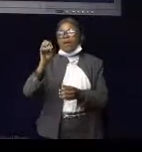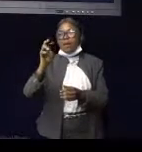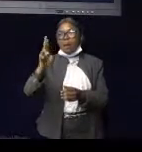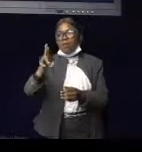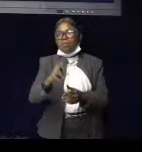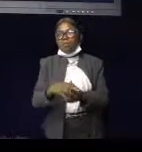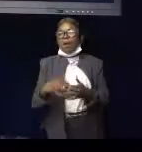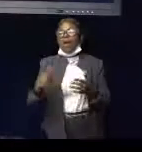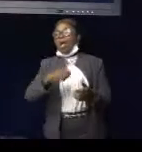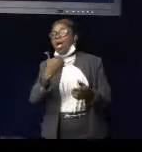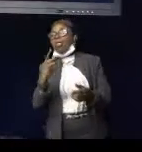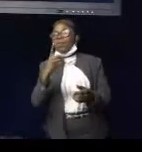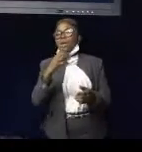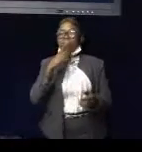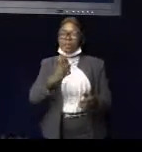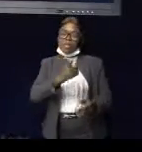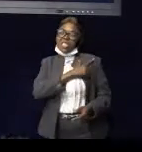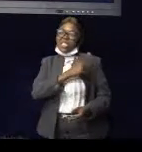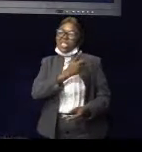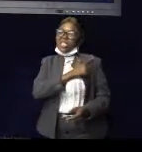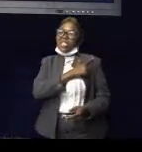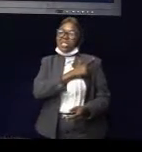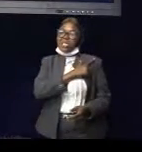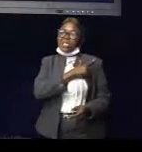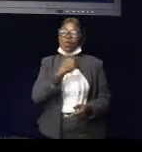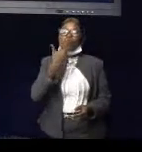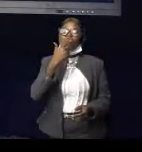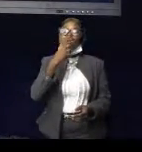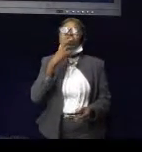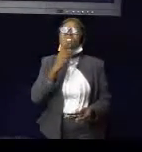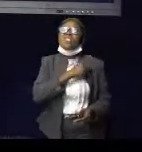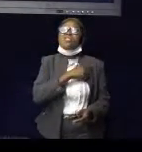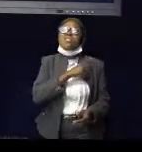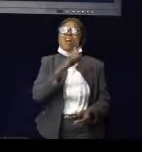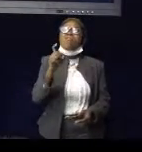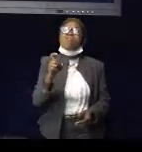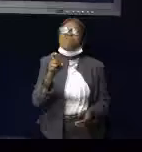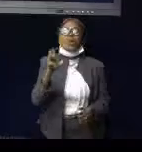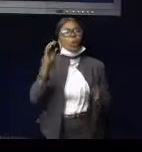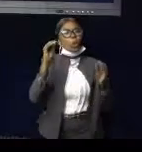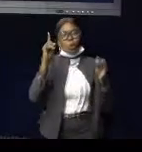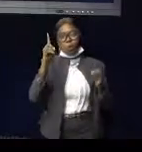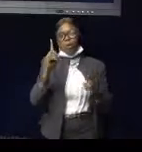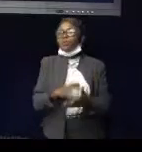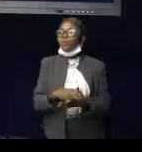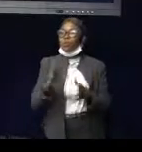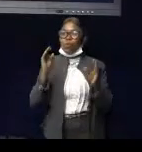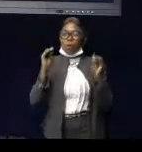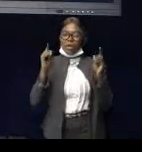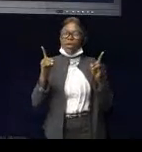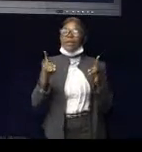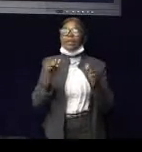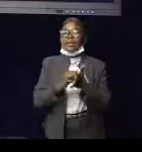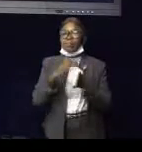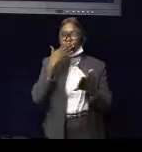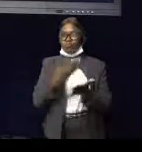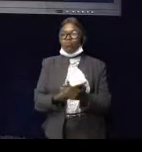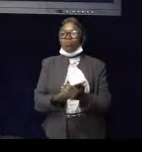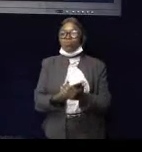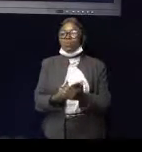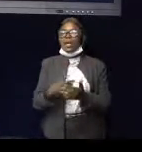H-E-A-V-I-E-R. Another one is lazy. Who is lazy among you? Nobody. Okay, good. That's